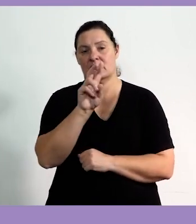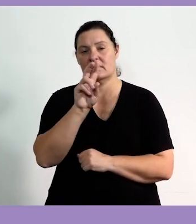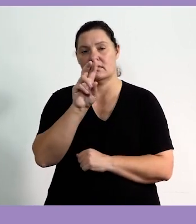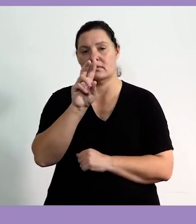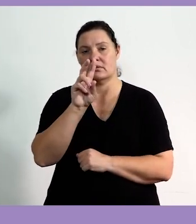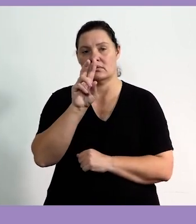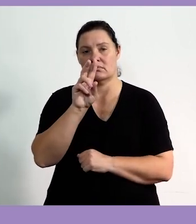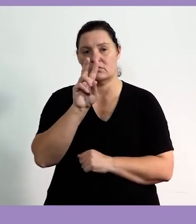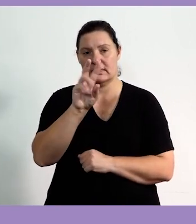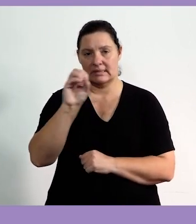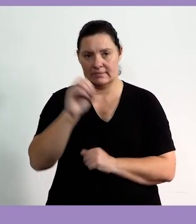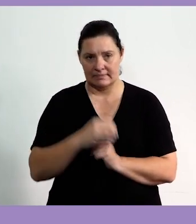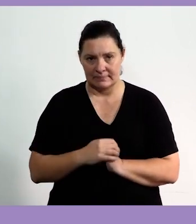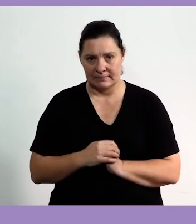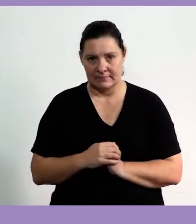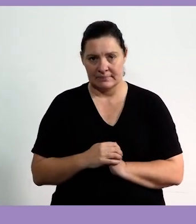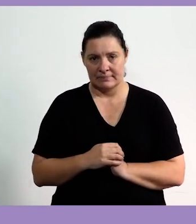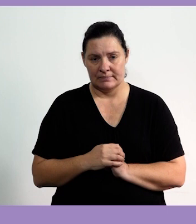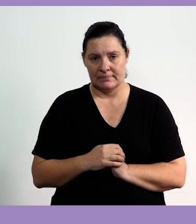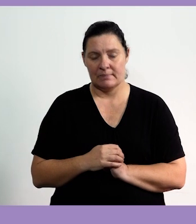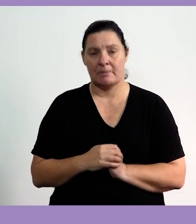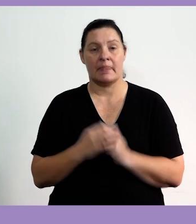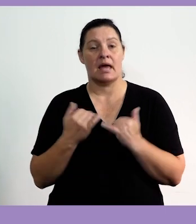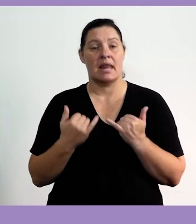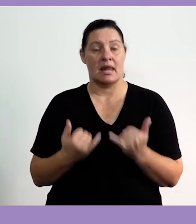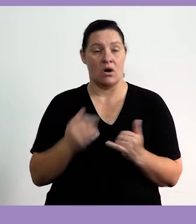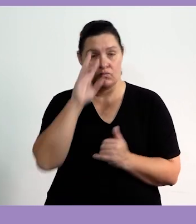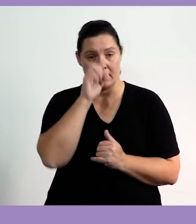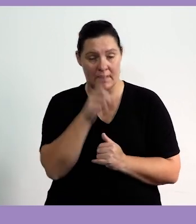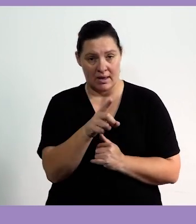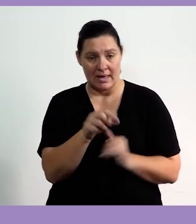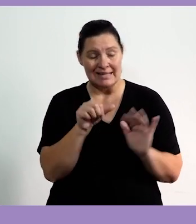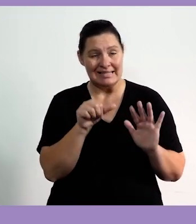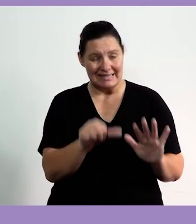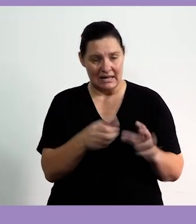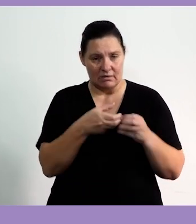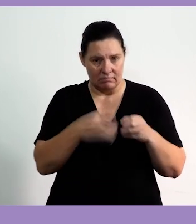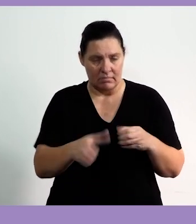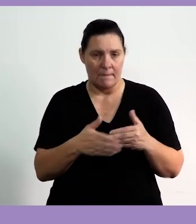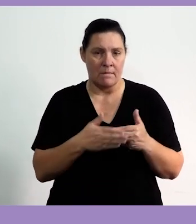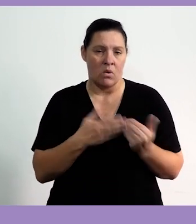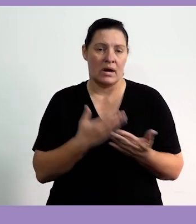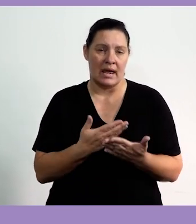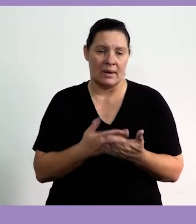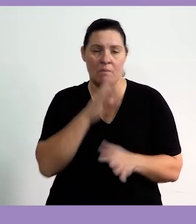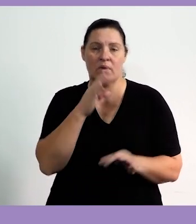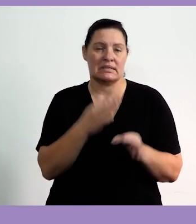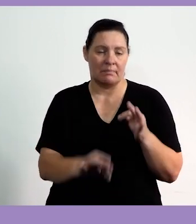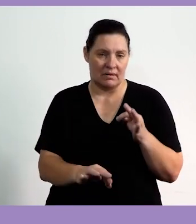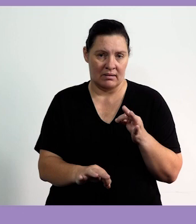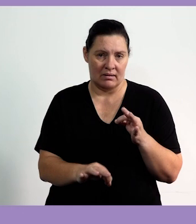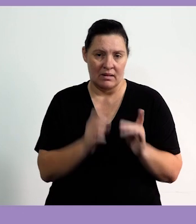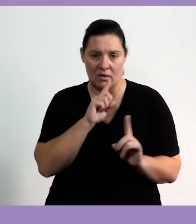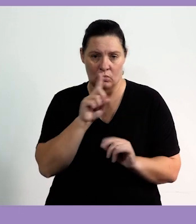the exponent of 20. Now, remember that 6 can be broken down further